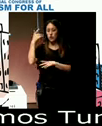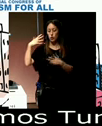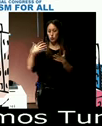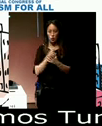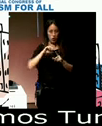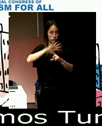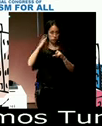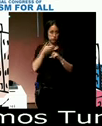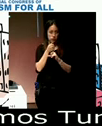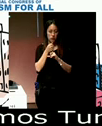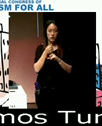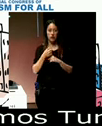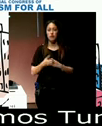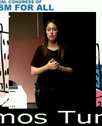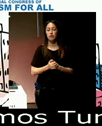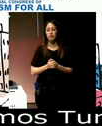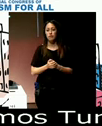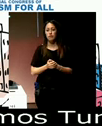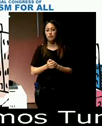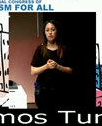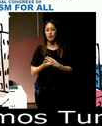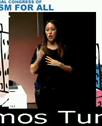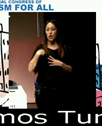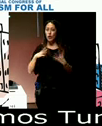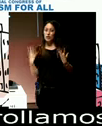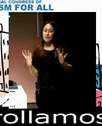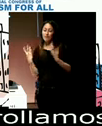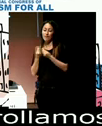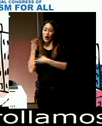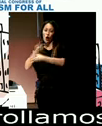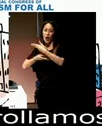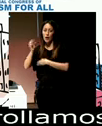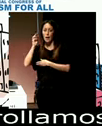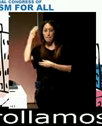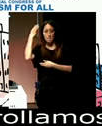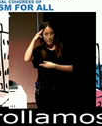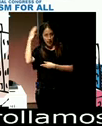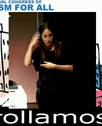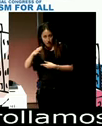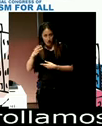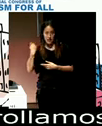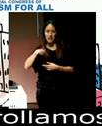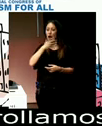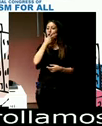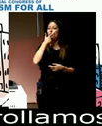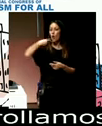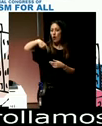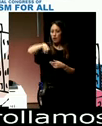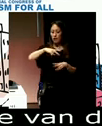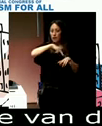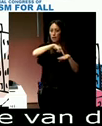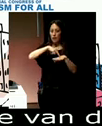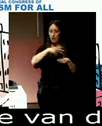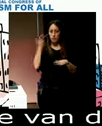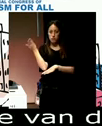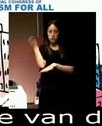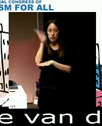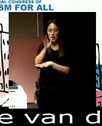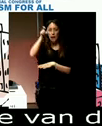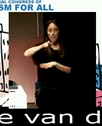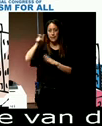have success in the solutions we are developing. In this case, we have worked together with Prediv. This